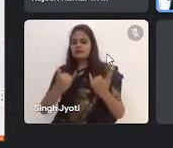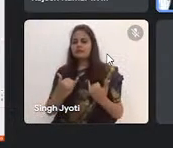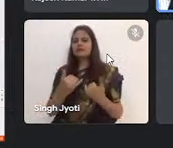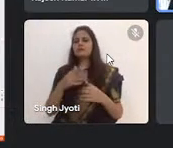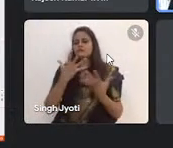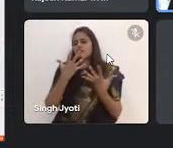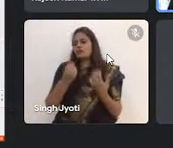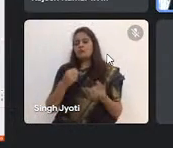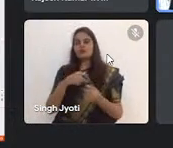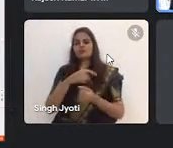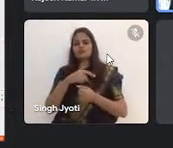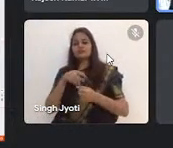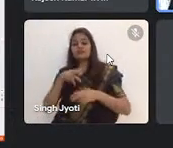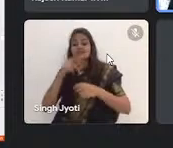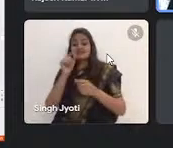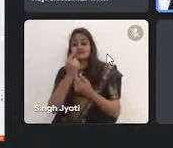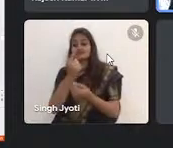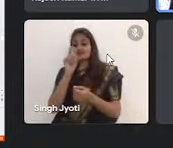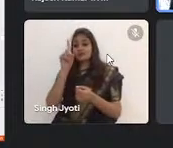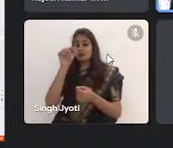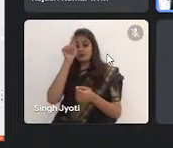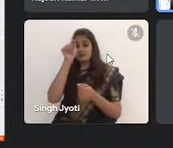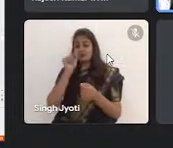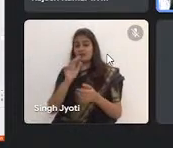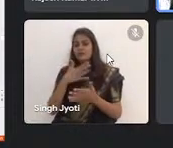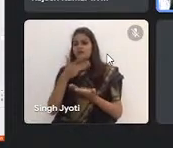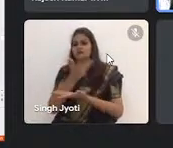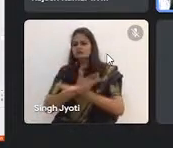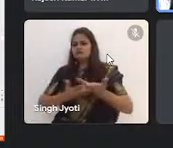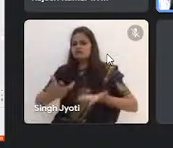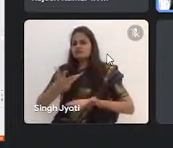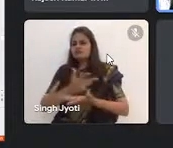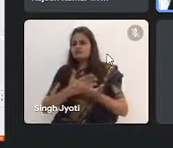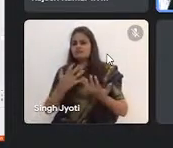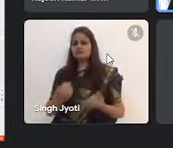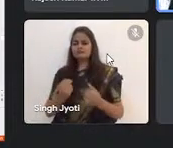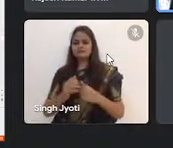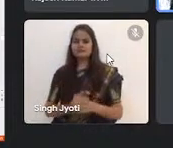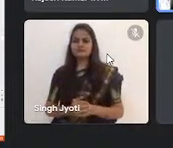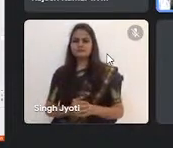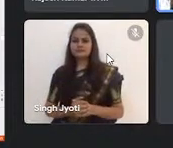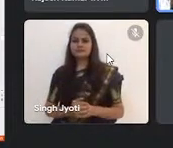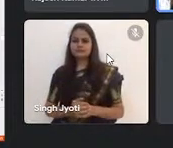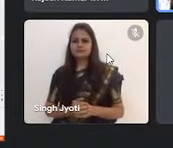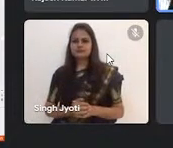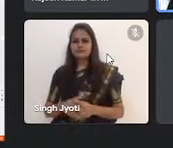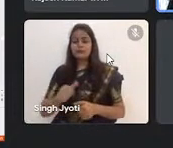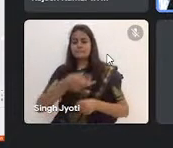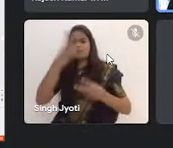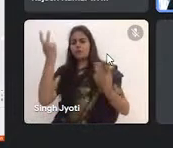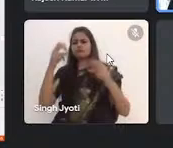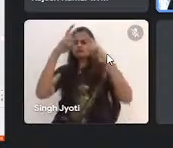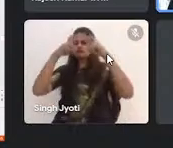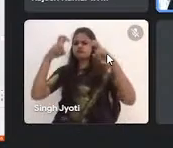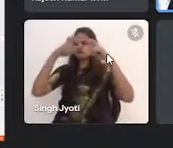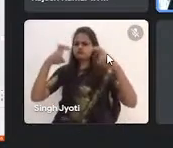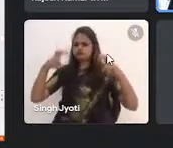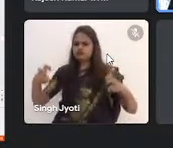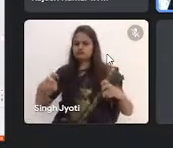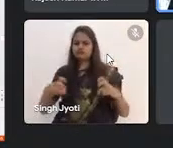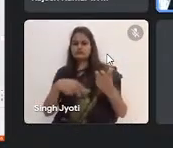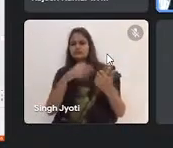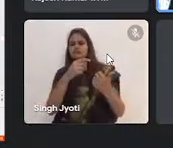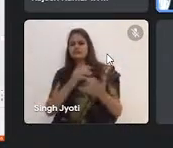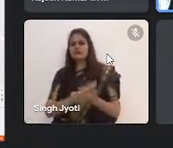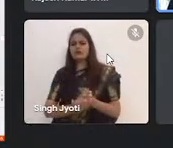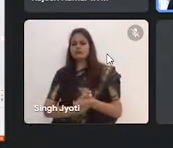is increasingly producing large numbers of research papers, and this is